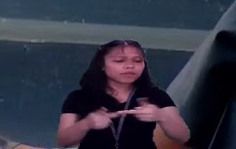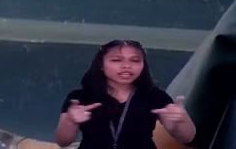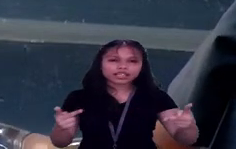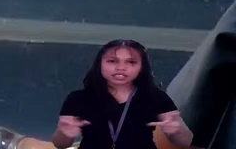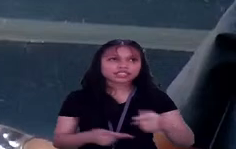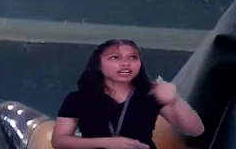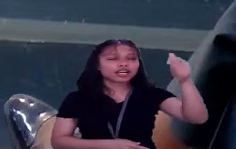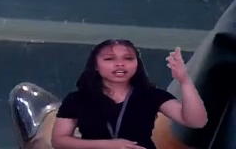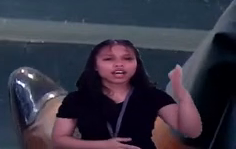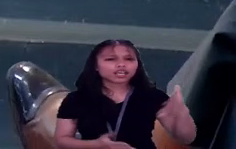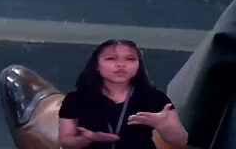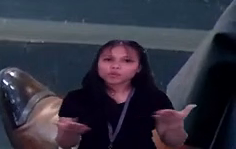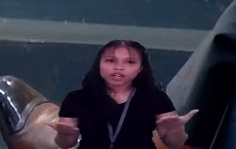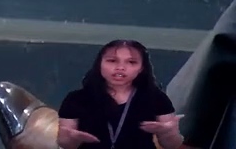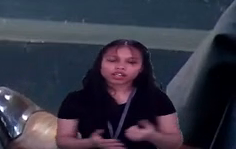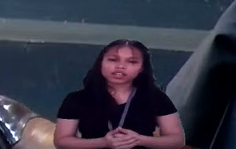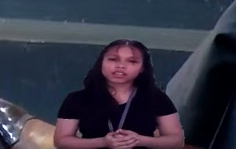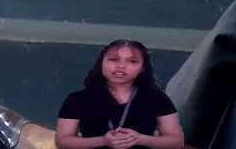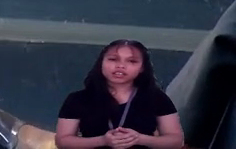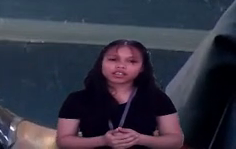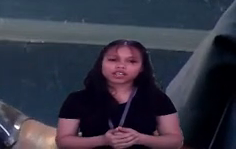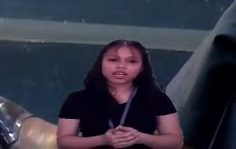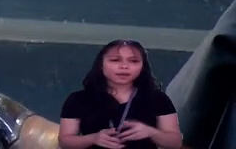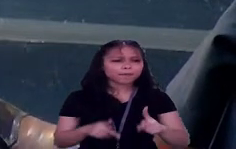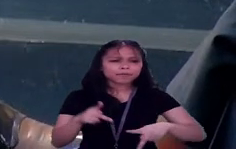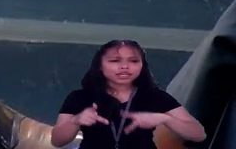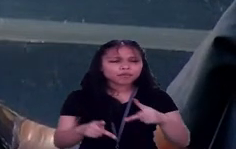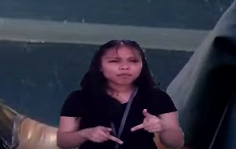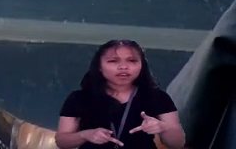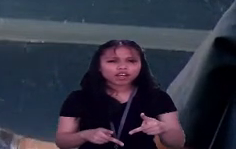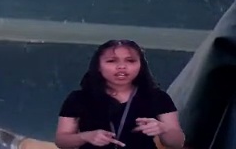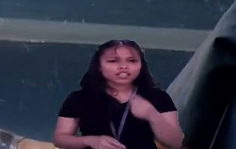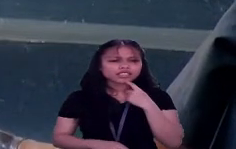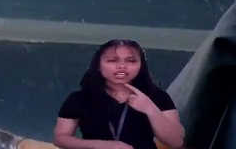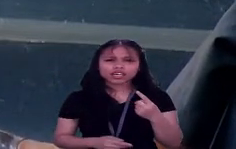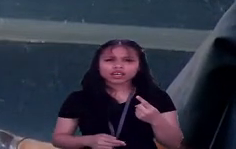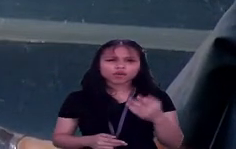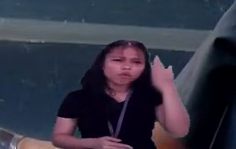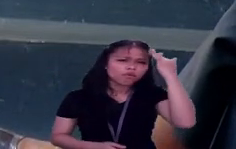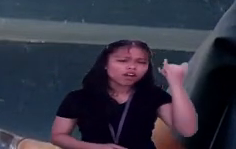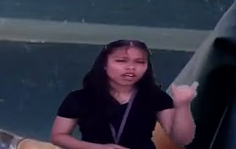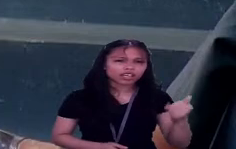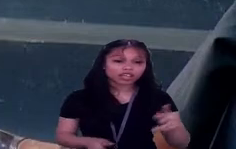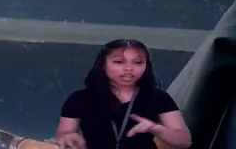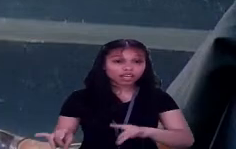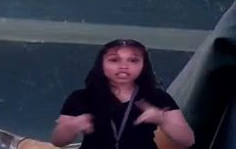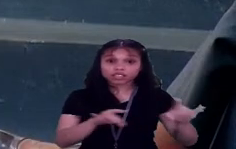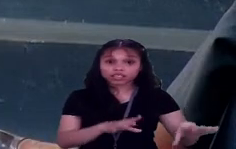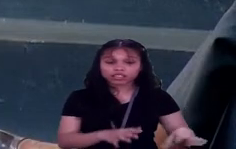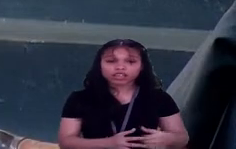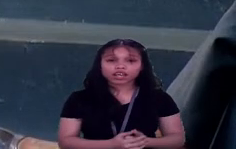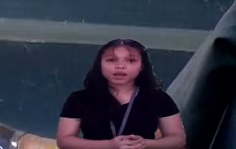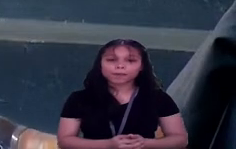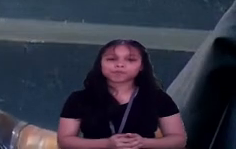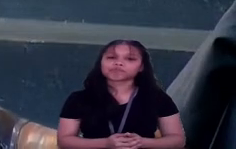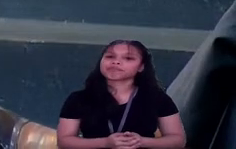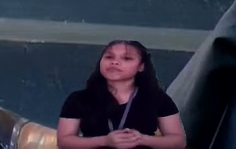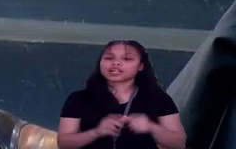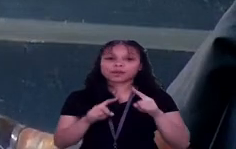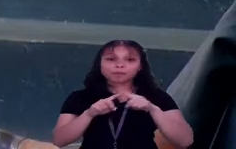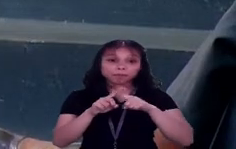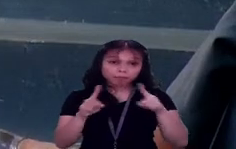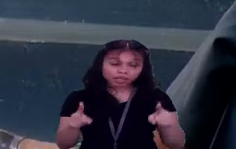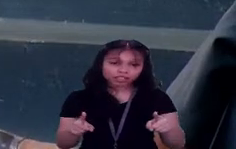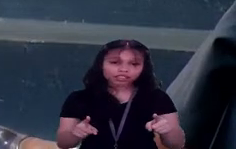So people are asking me, why Australia? Is it because Australia is a first world country? Australia is a well-off country? But I did not